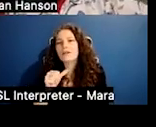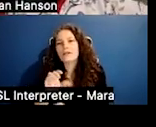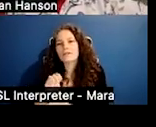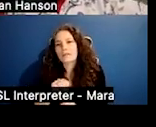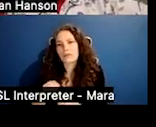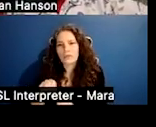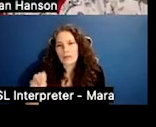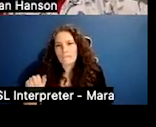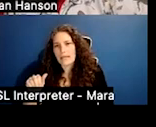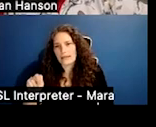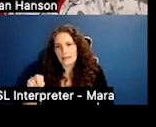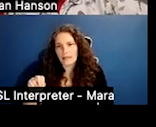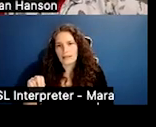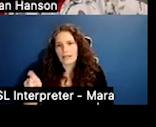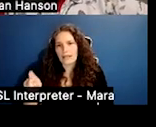kind. So